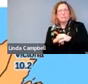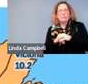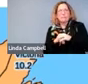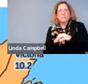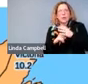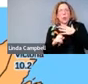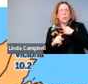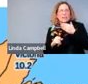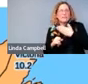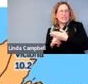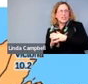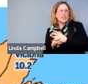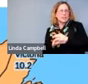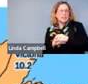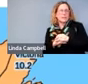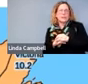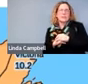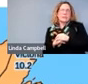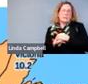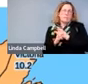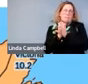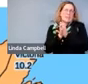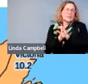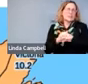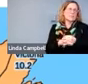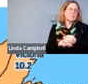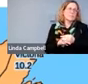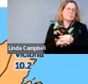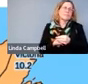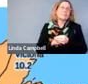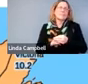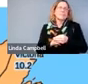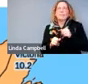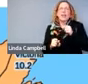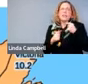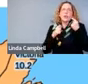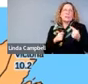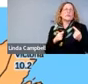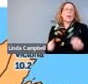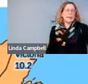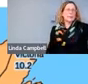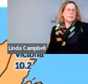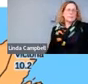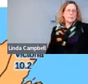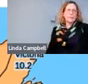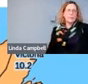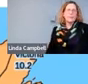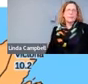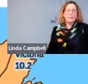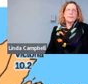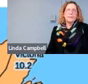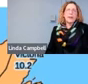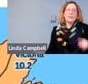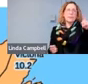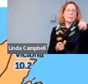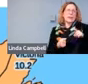truly care about? The salmon, the whitefish, mussels. They will be